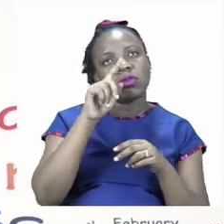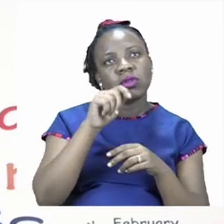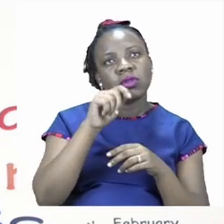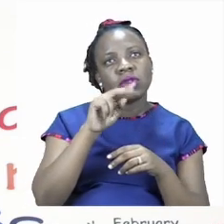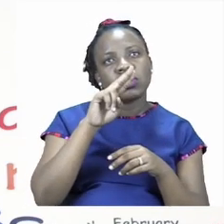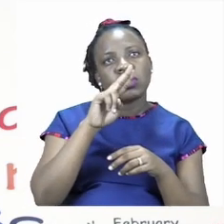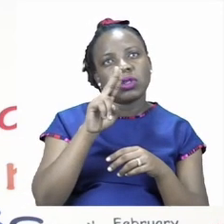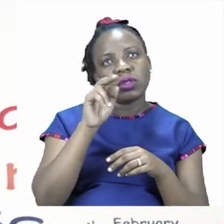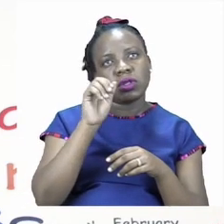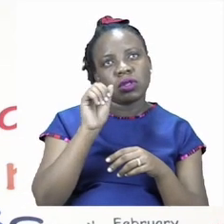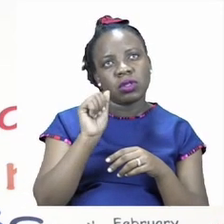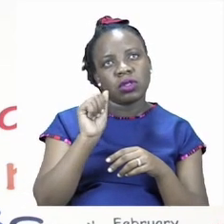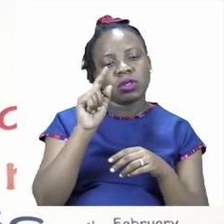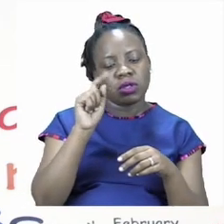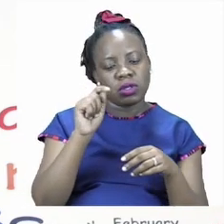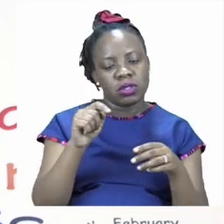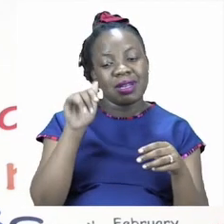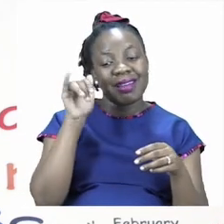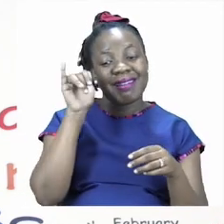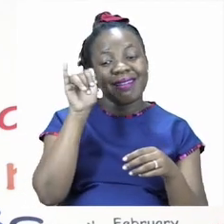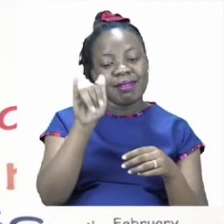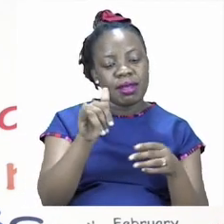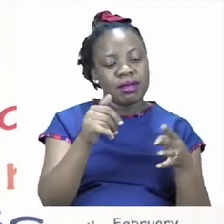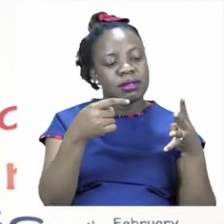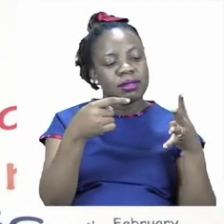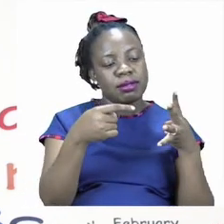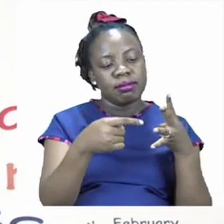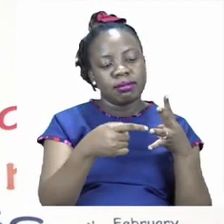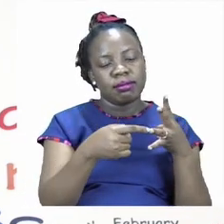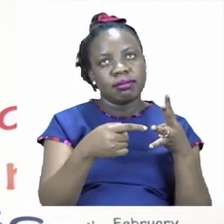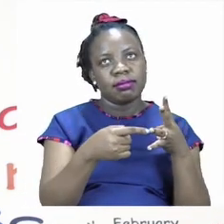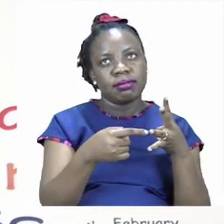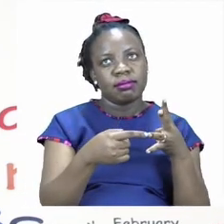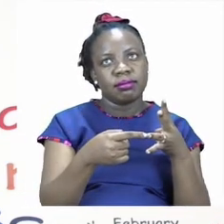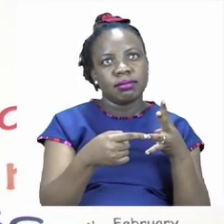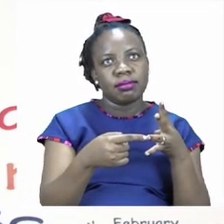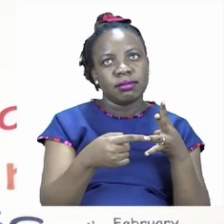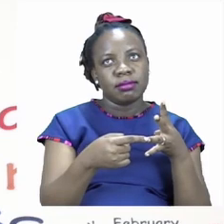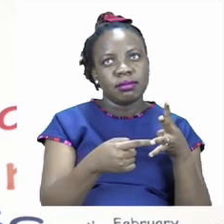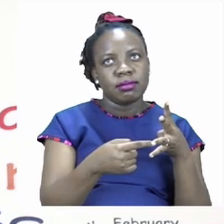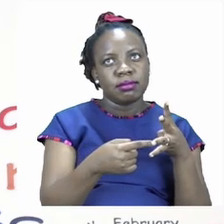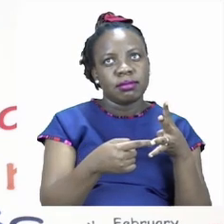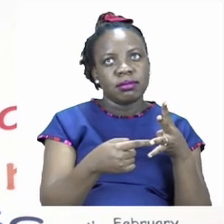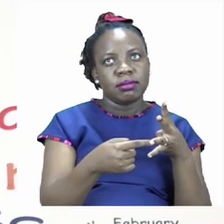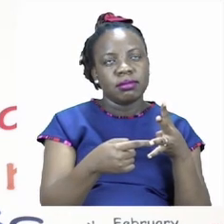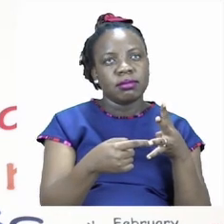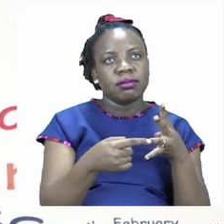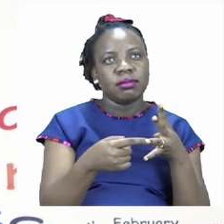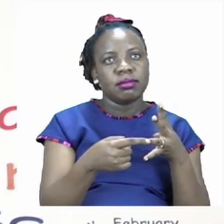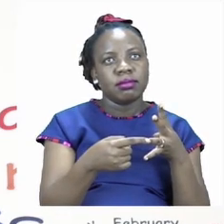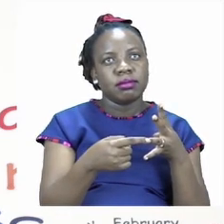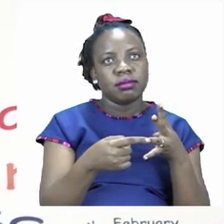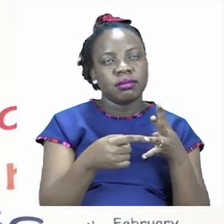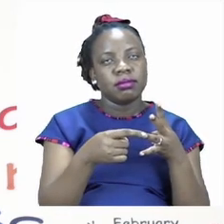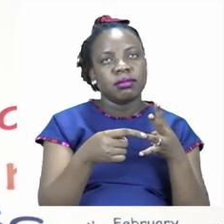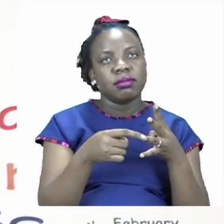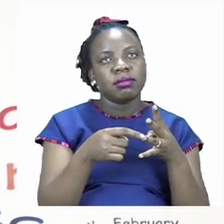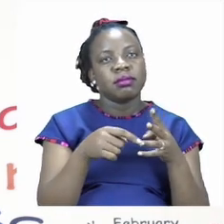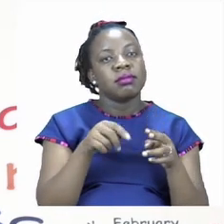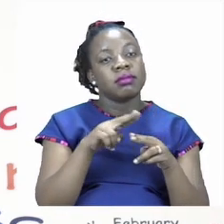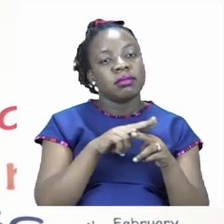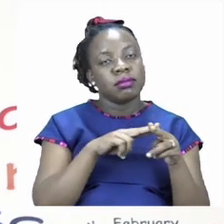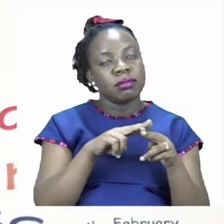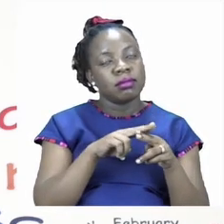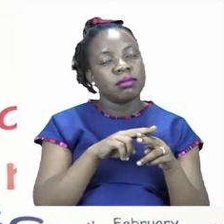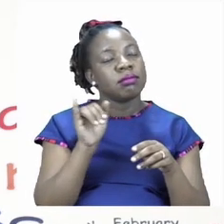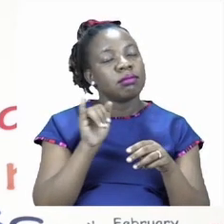that maybe they're hyping it right now. So we are going to use that is the best